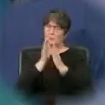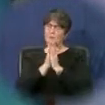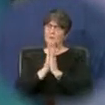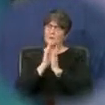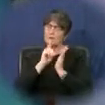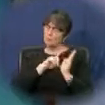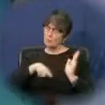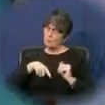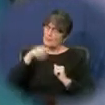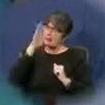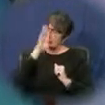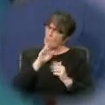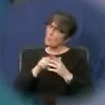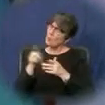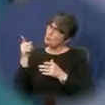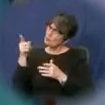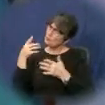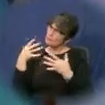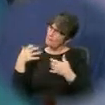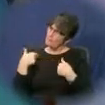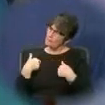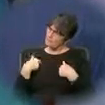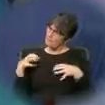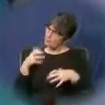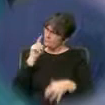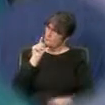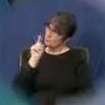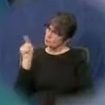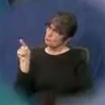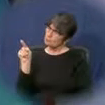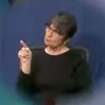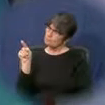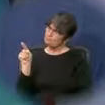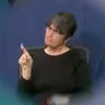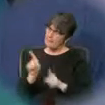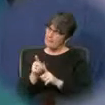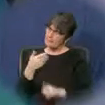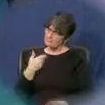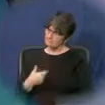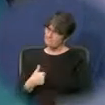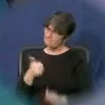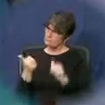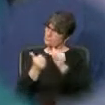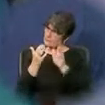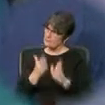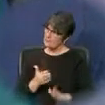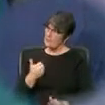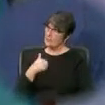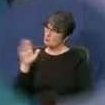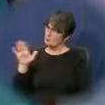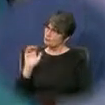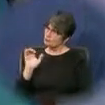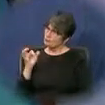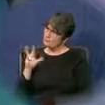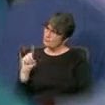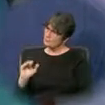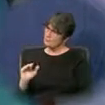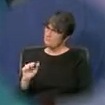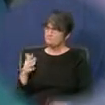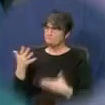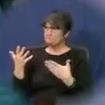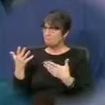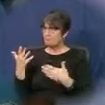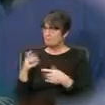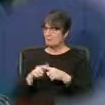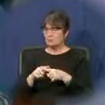Lord God, what do you want me to do for you as your disciple, as your child, in building